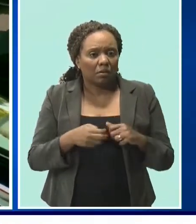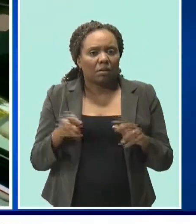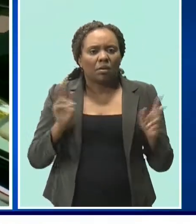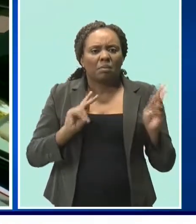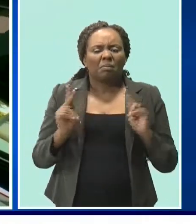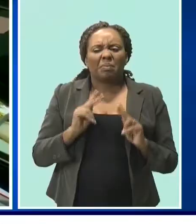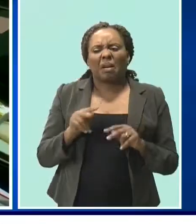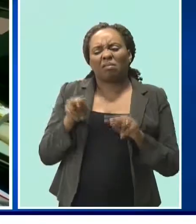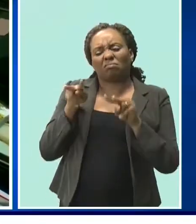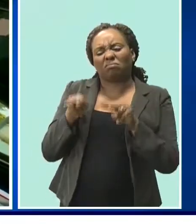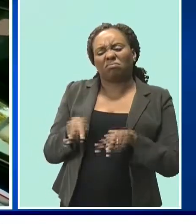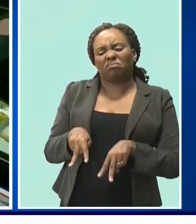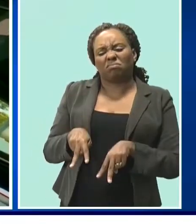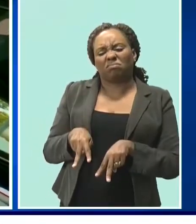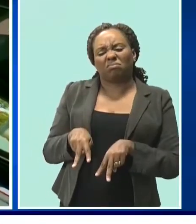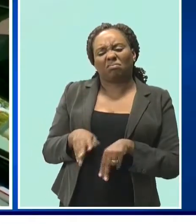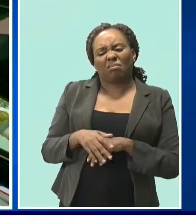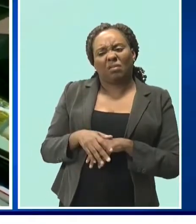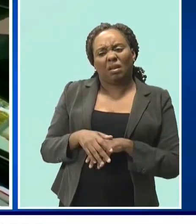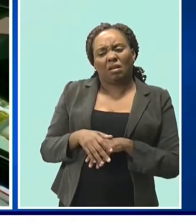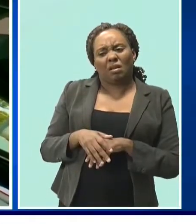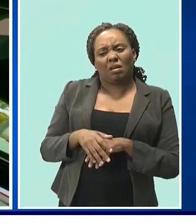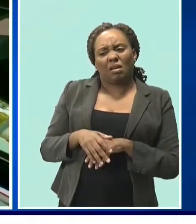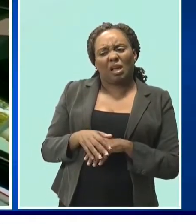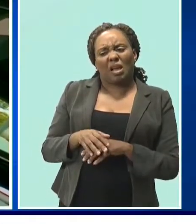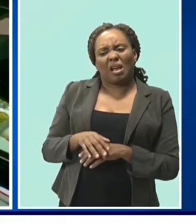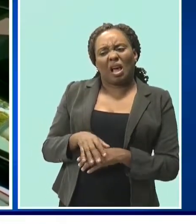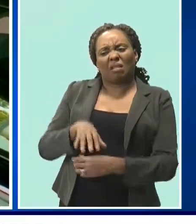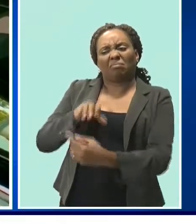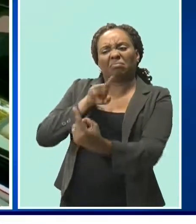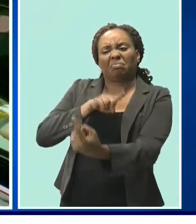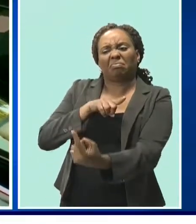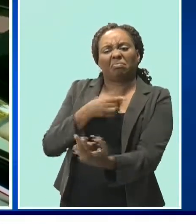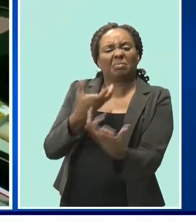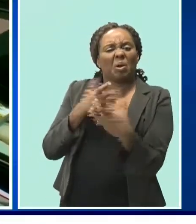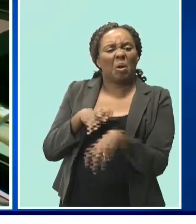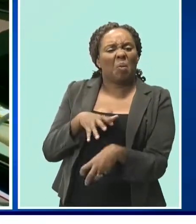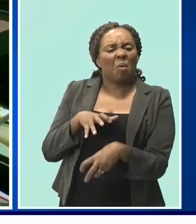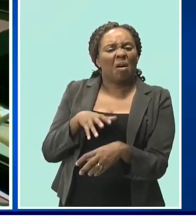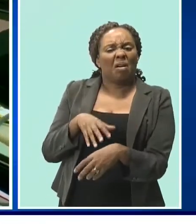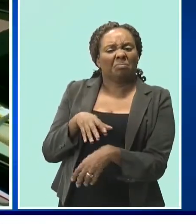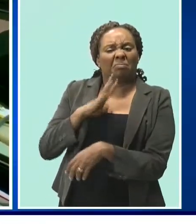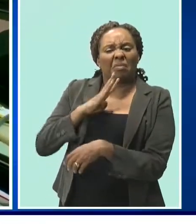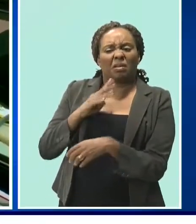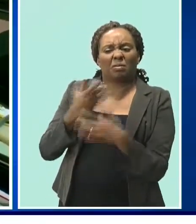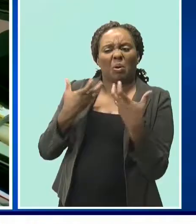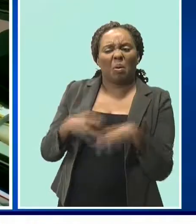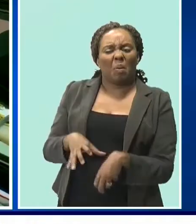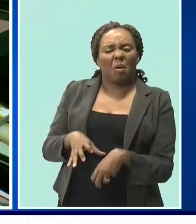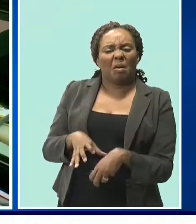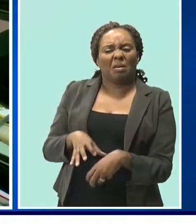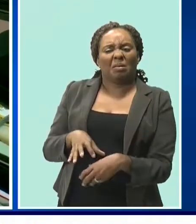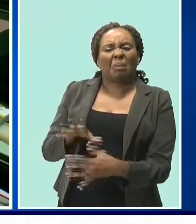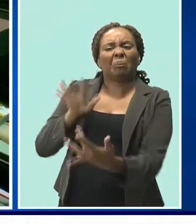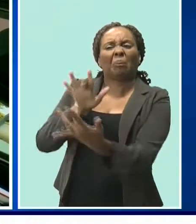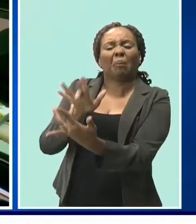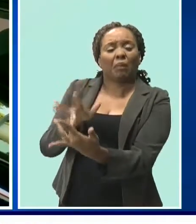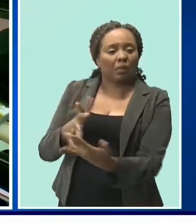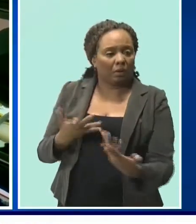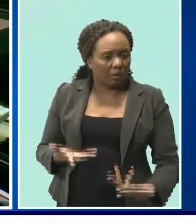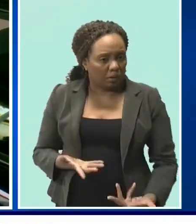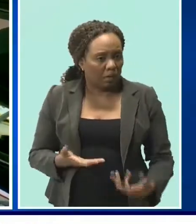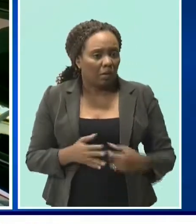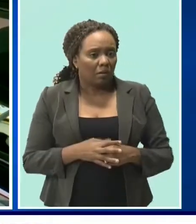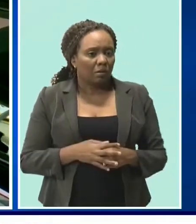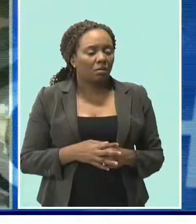much more difficult for themselves and for people who are returning to society having been treated